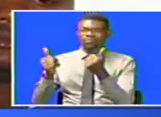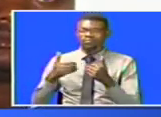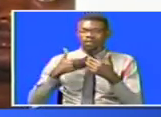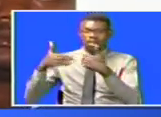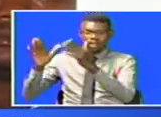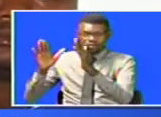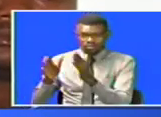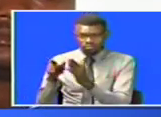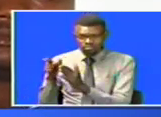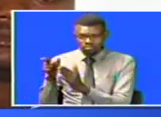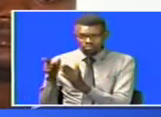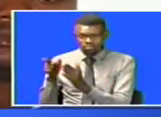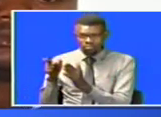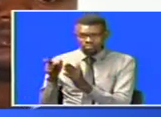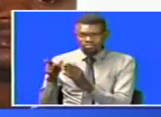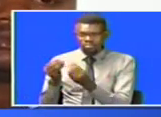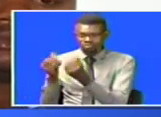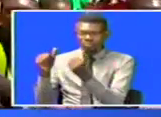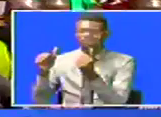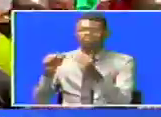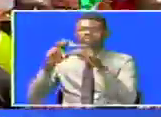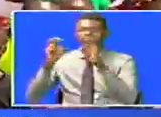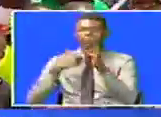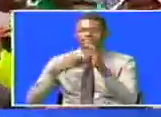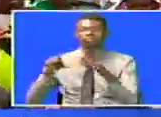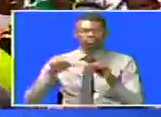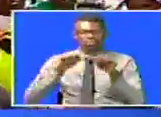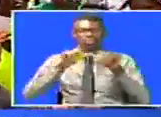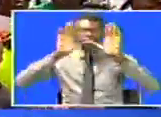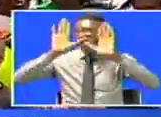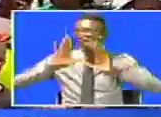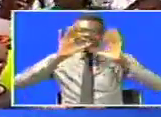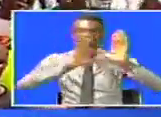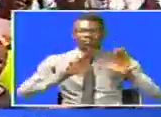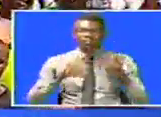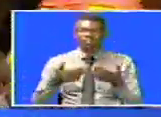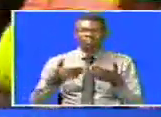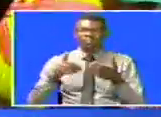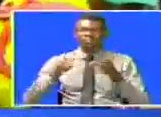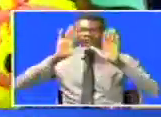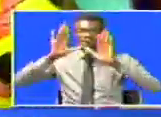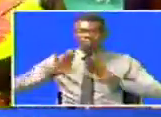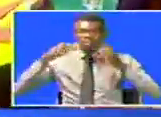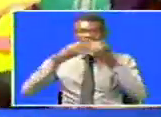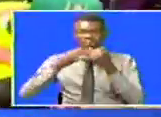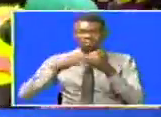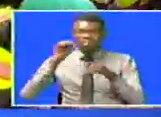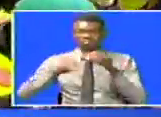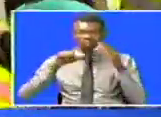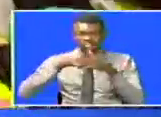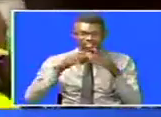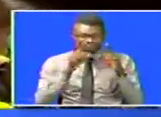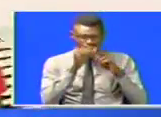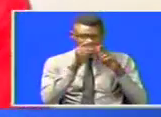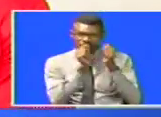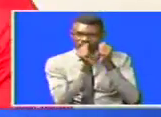deal with the matter and just go to campaign. Official campaigns for the Kibra by-election are expected to begin on the 15th